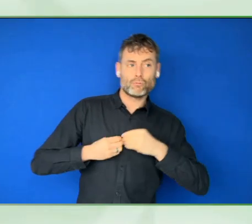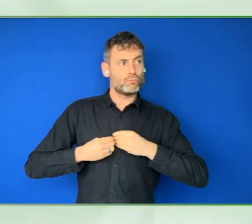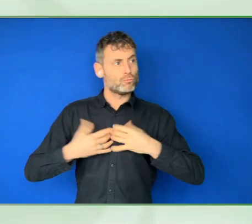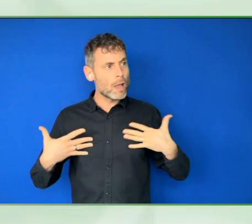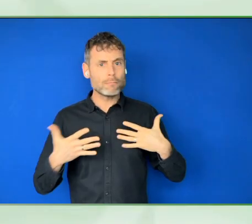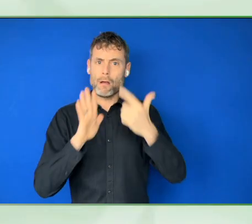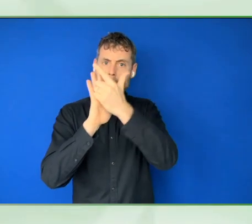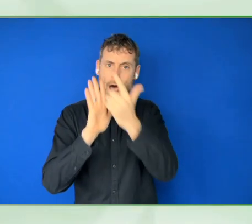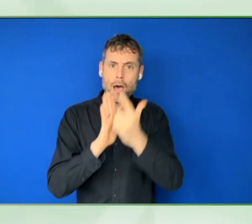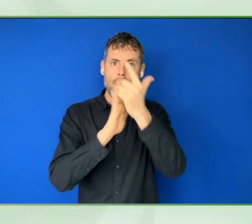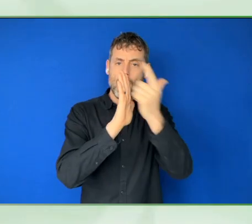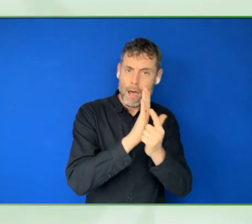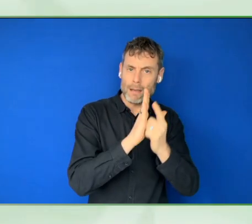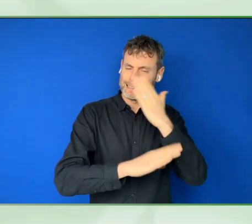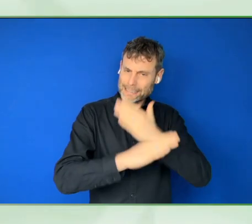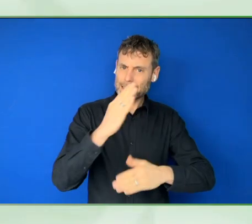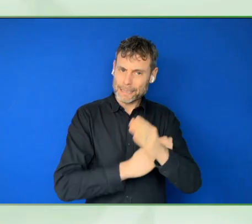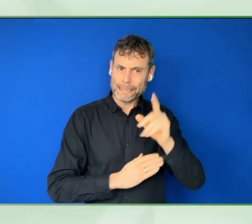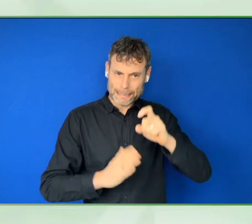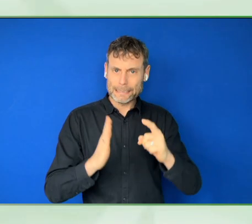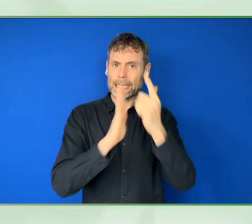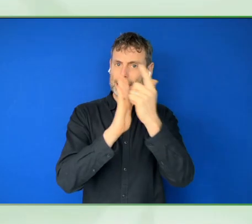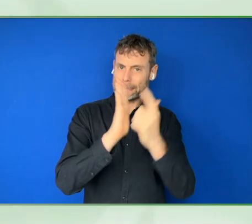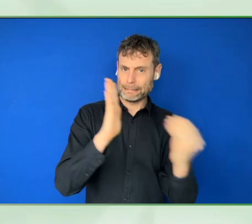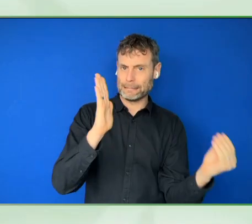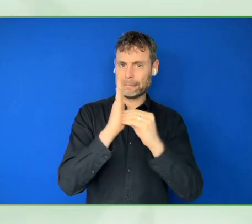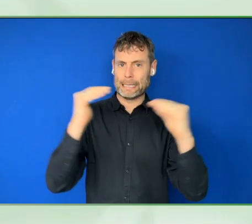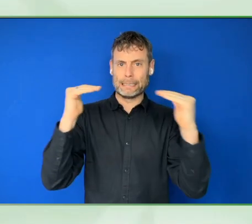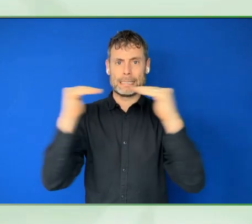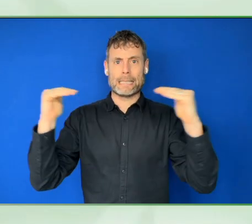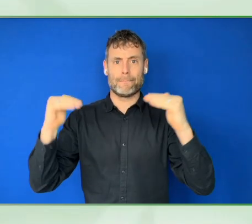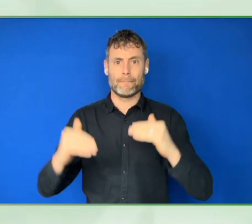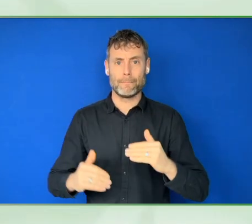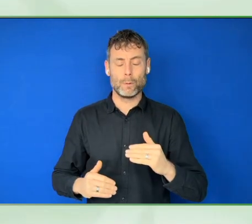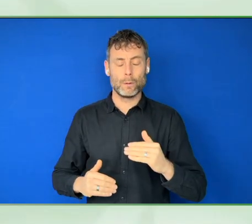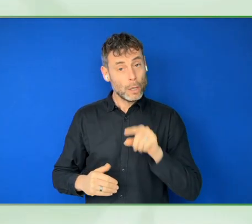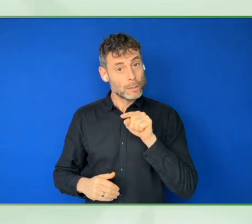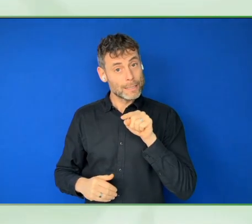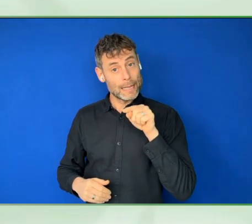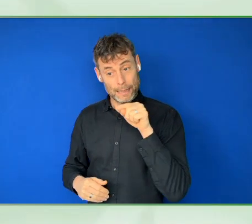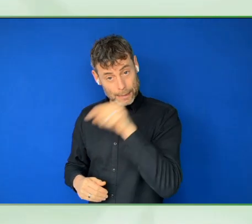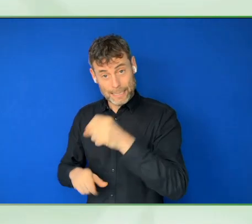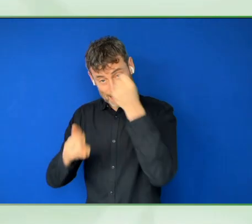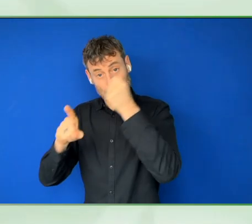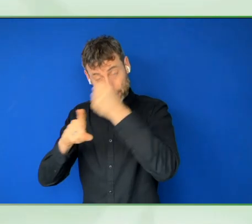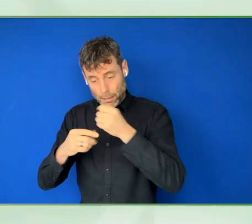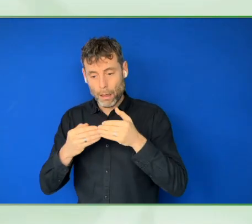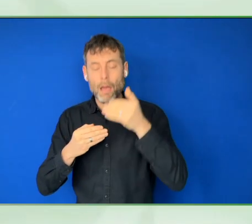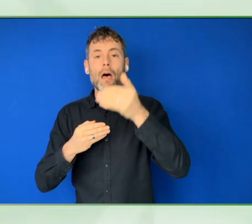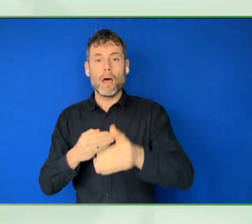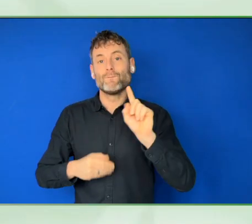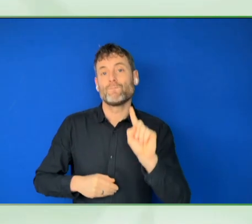and so on imperative. So this resulted in Europe's first disability discrimination legislation